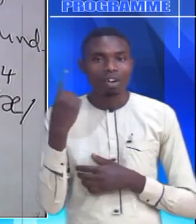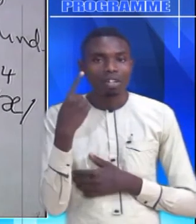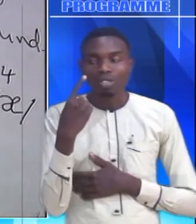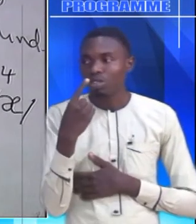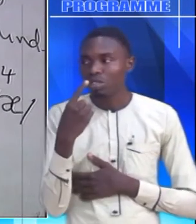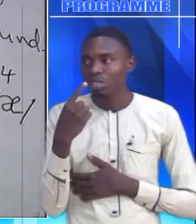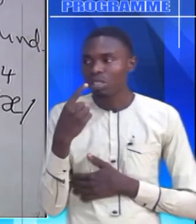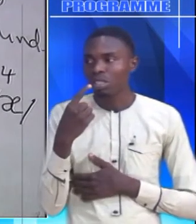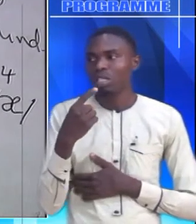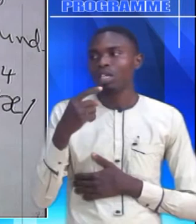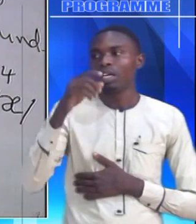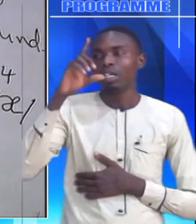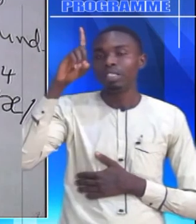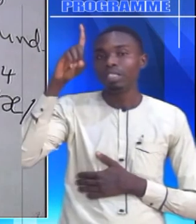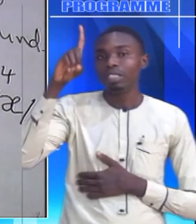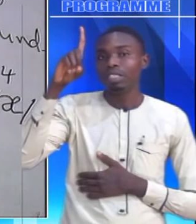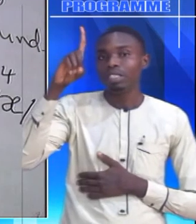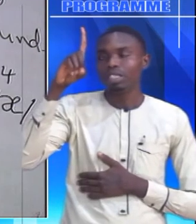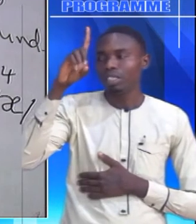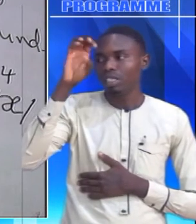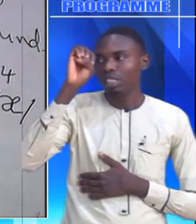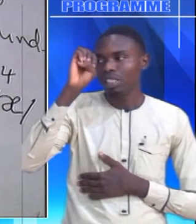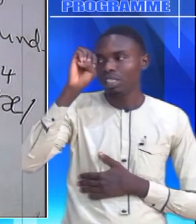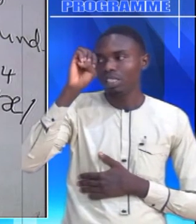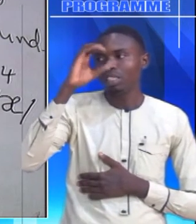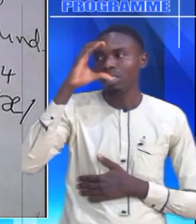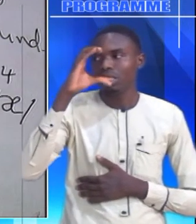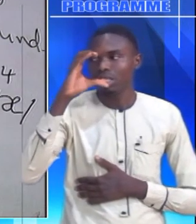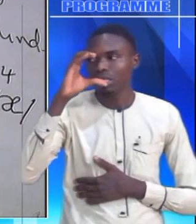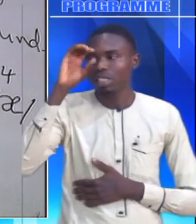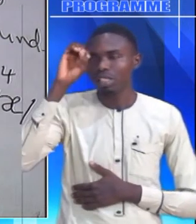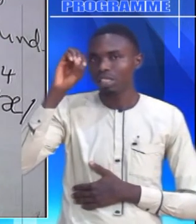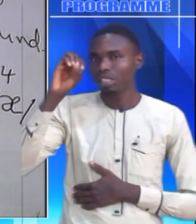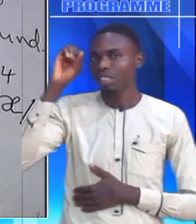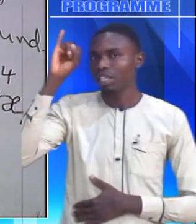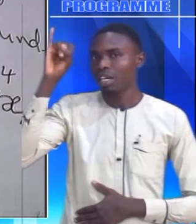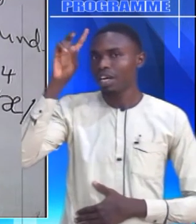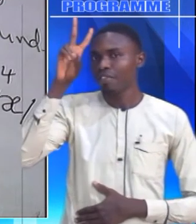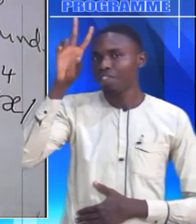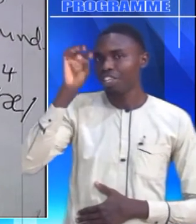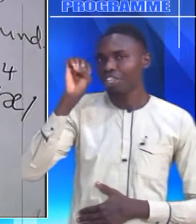EI. As what? As our number 1 sound. Then believe.